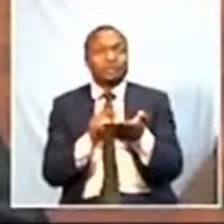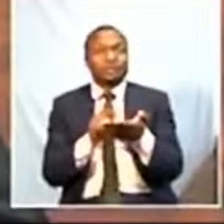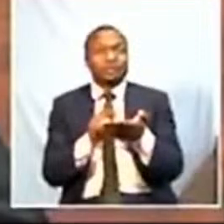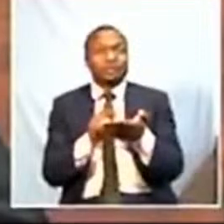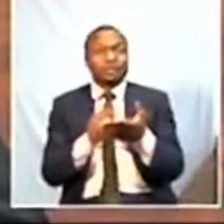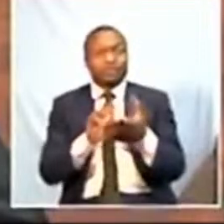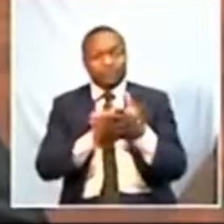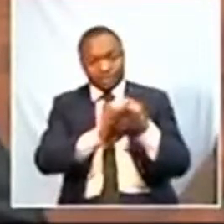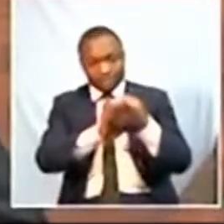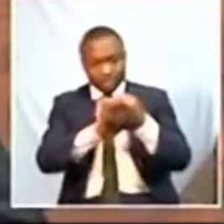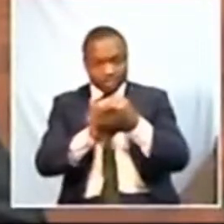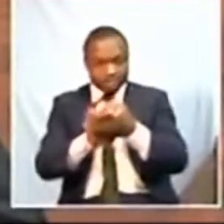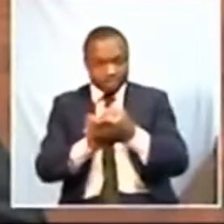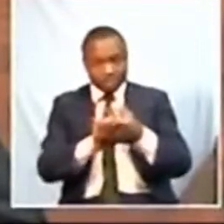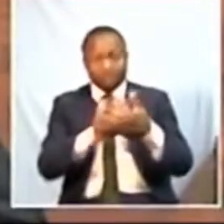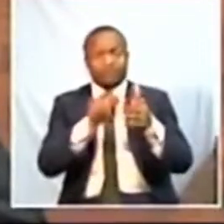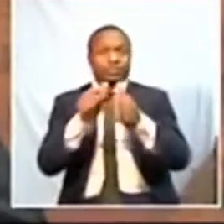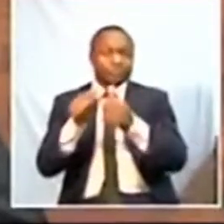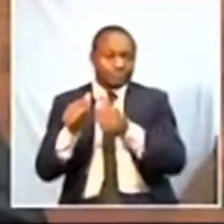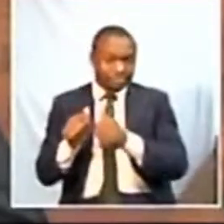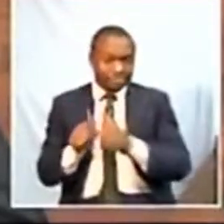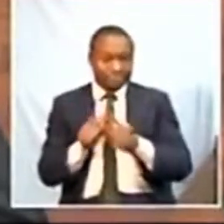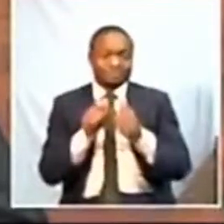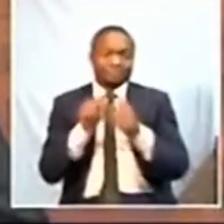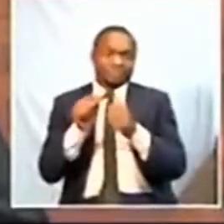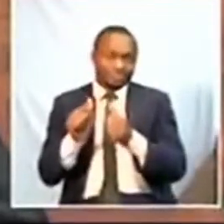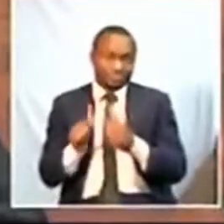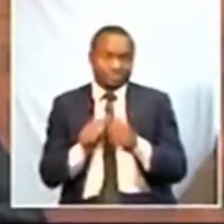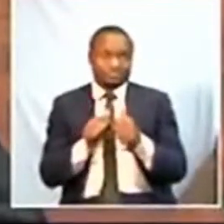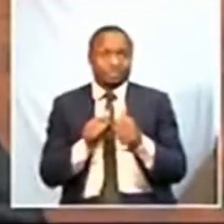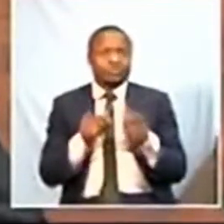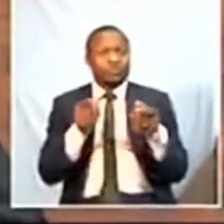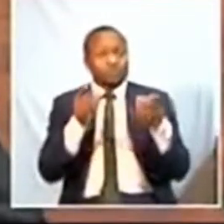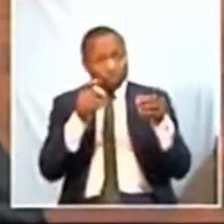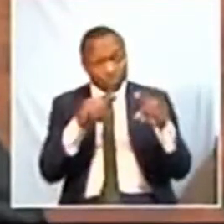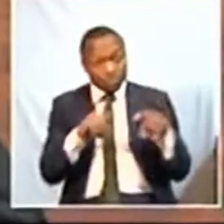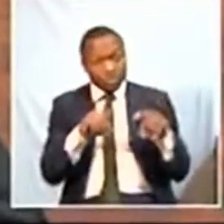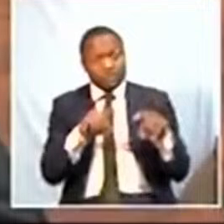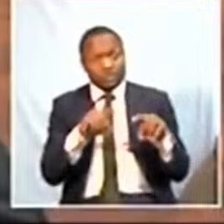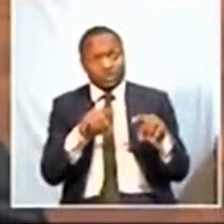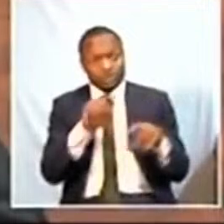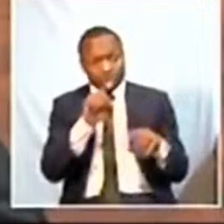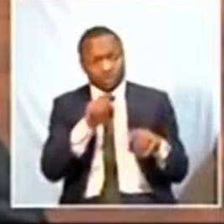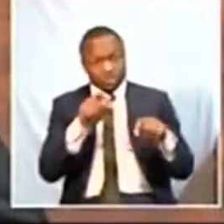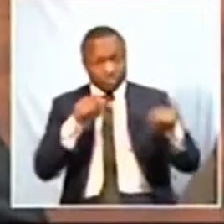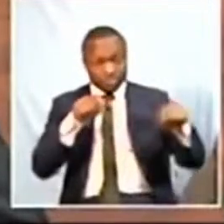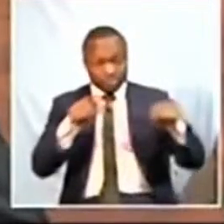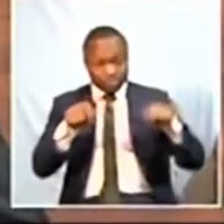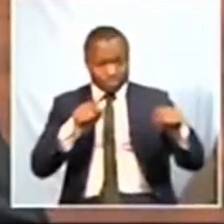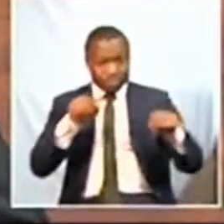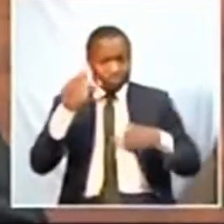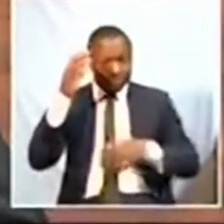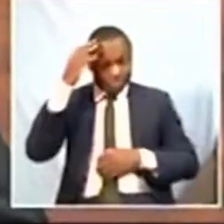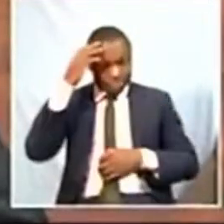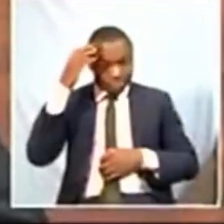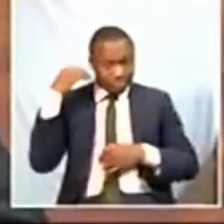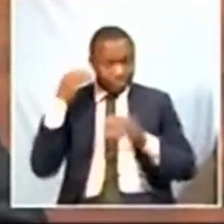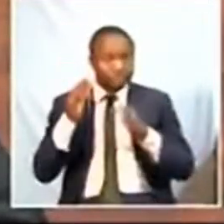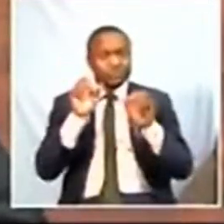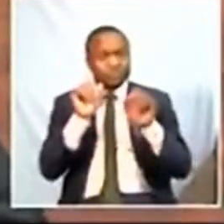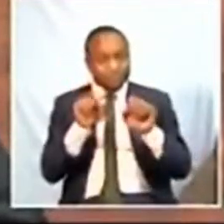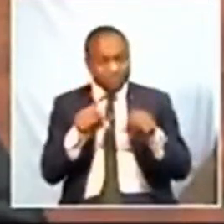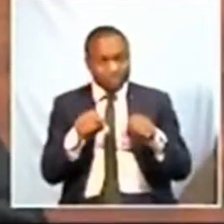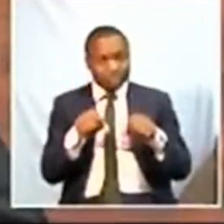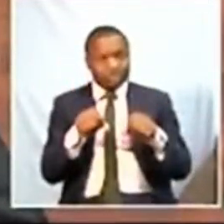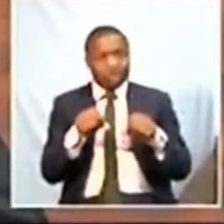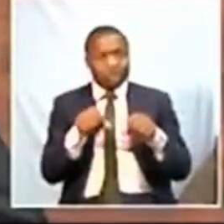collective action. So that even when you are the controlling officer, we can ask his